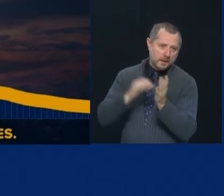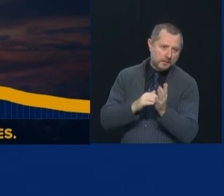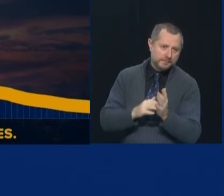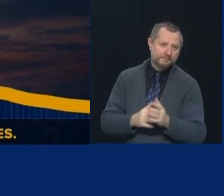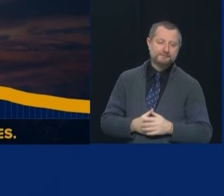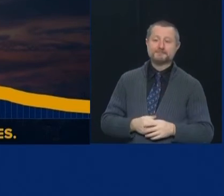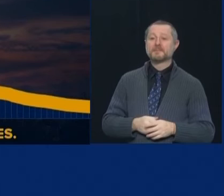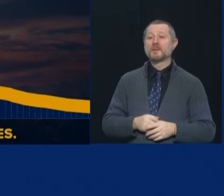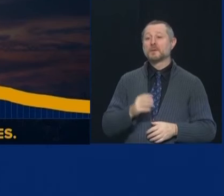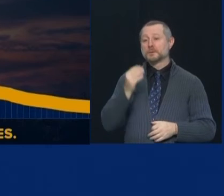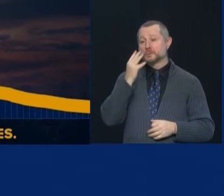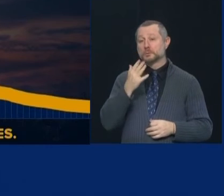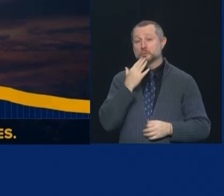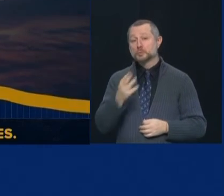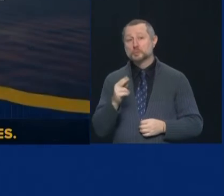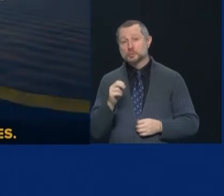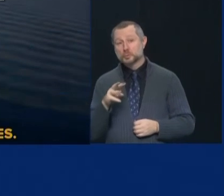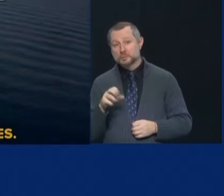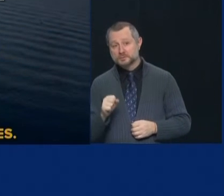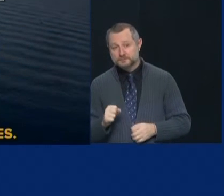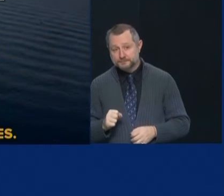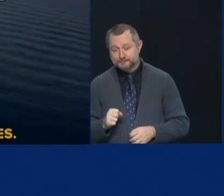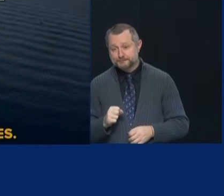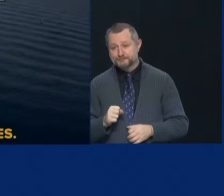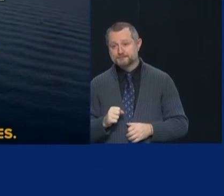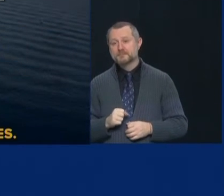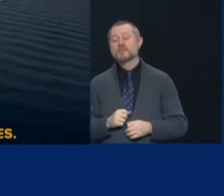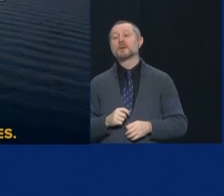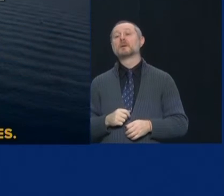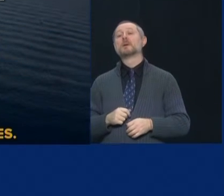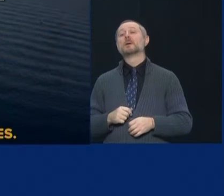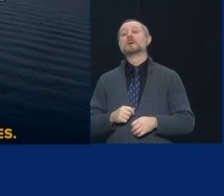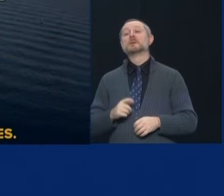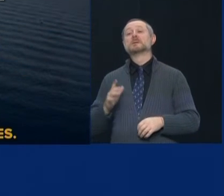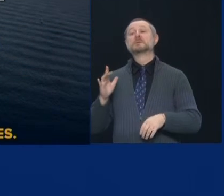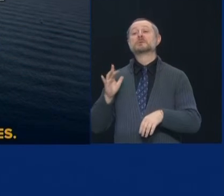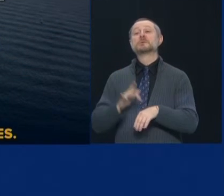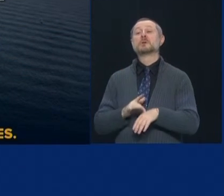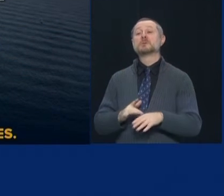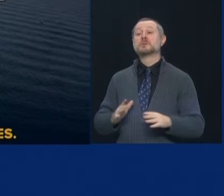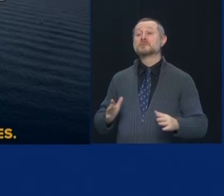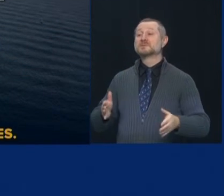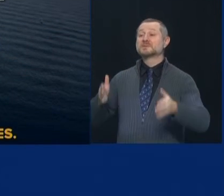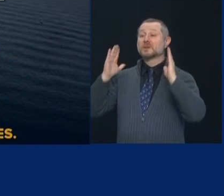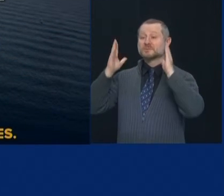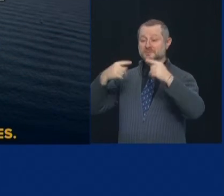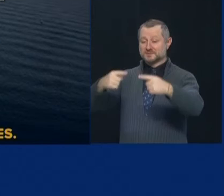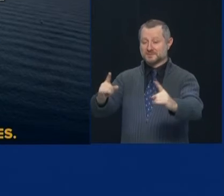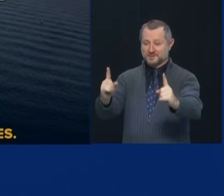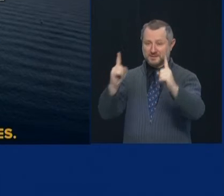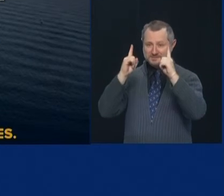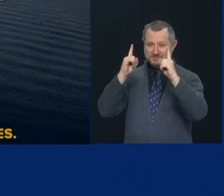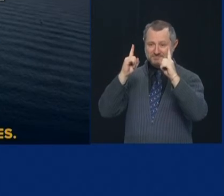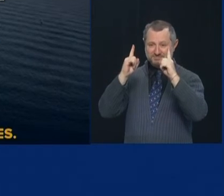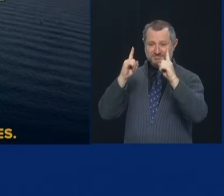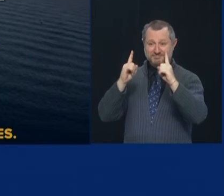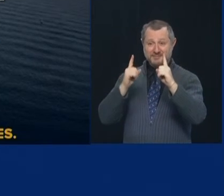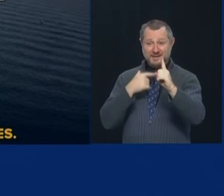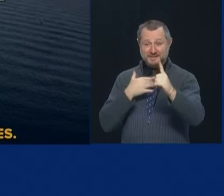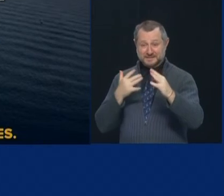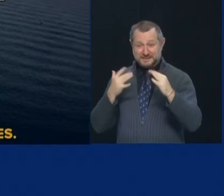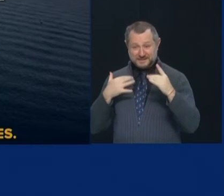The good news is the goal line is in sight. And the goal line is a vaccine that